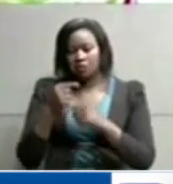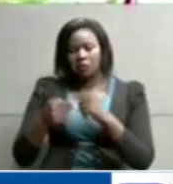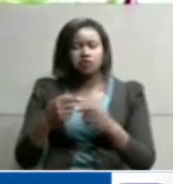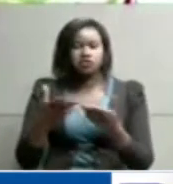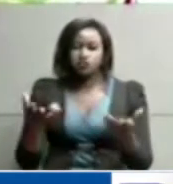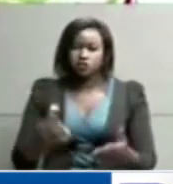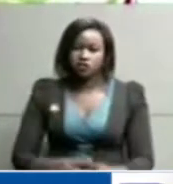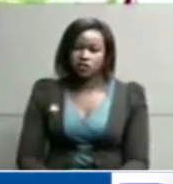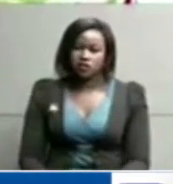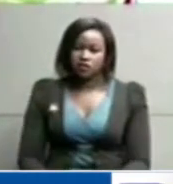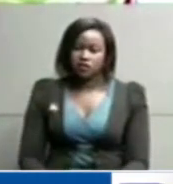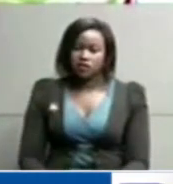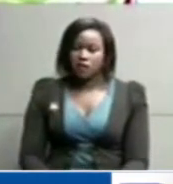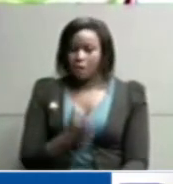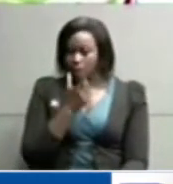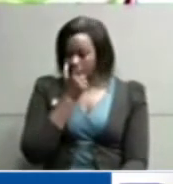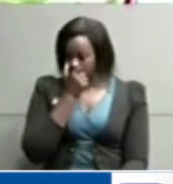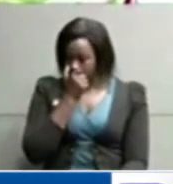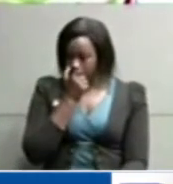that you blow your nose.